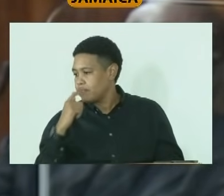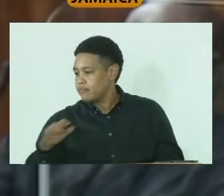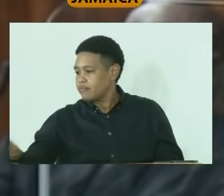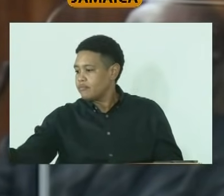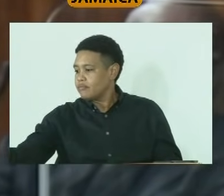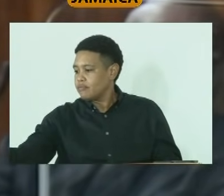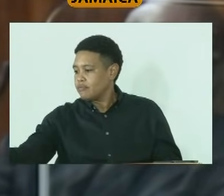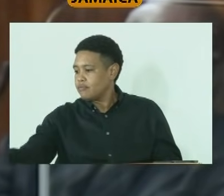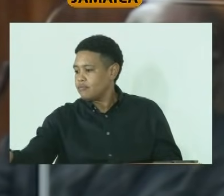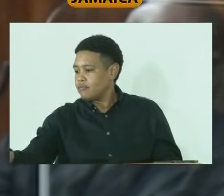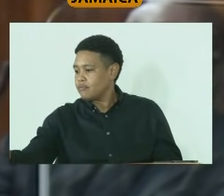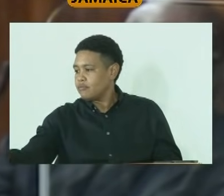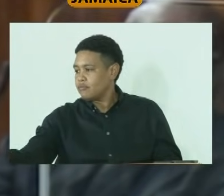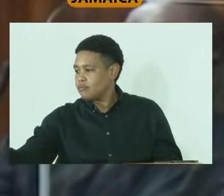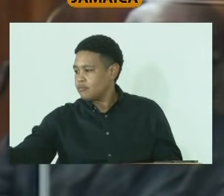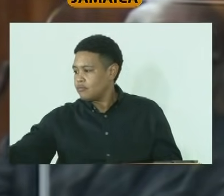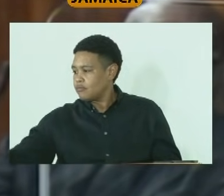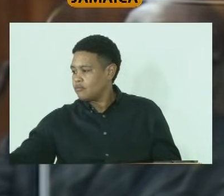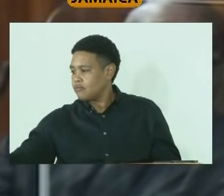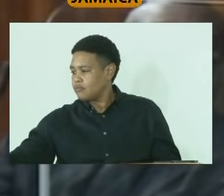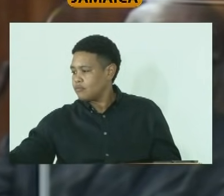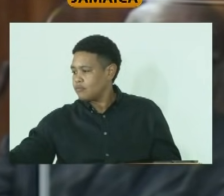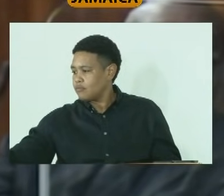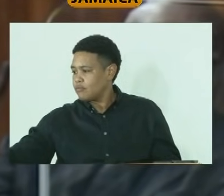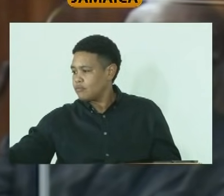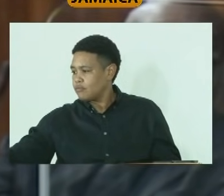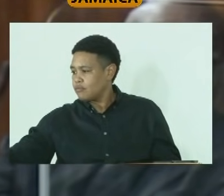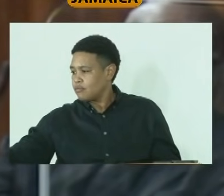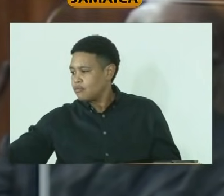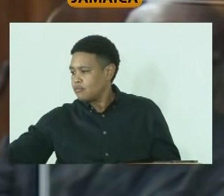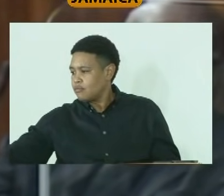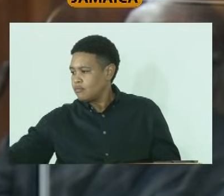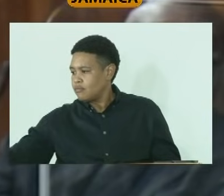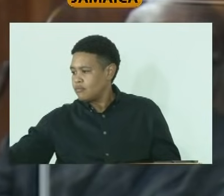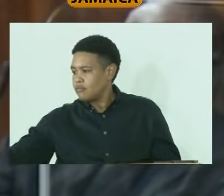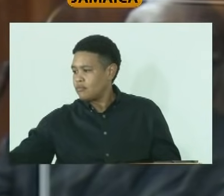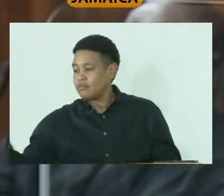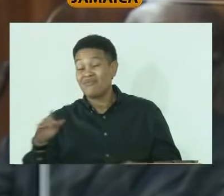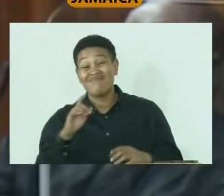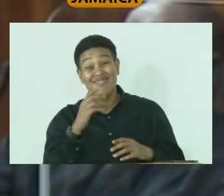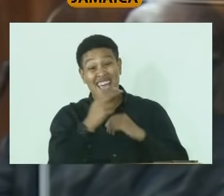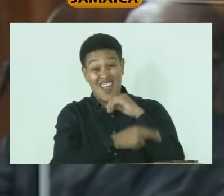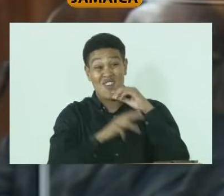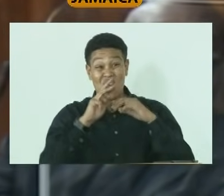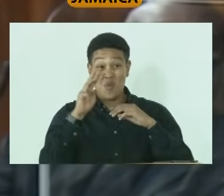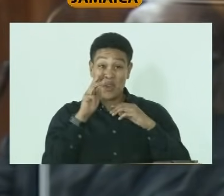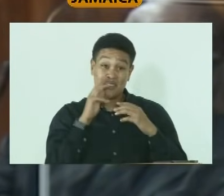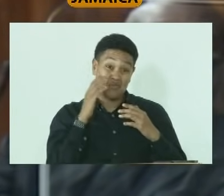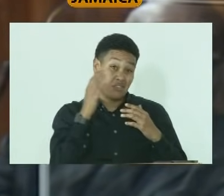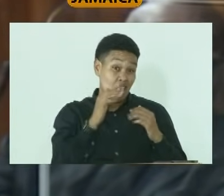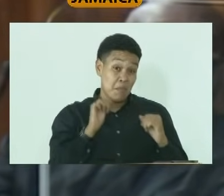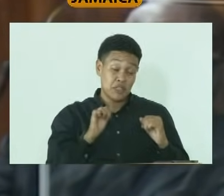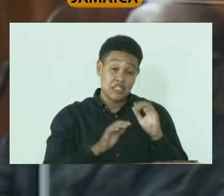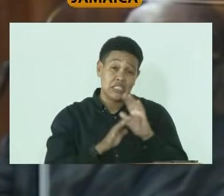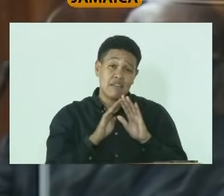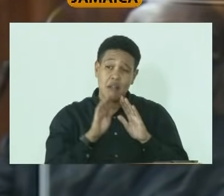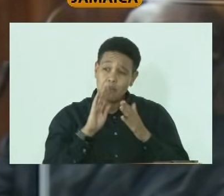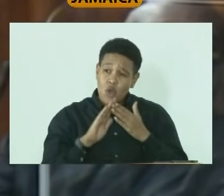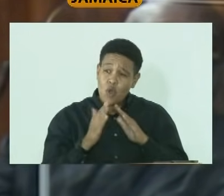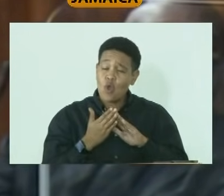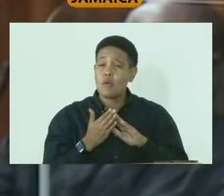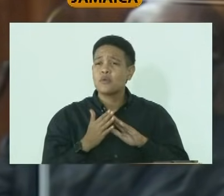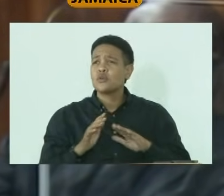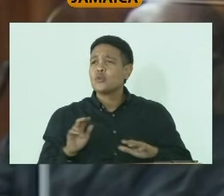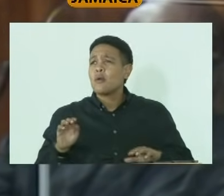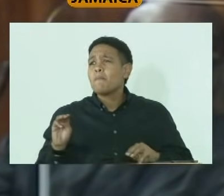Hanover Western also possesses great potential for the development of community tourism, what with our natural